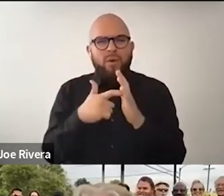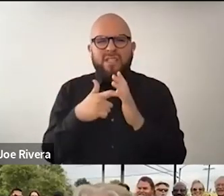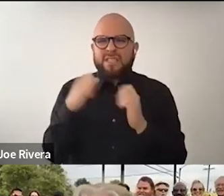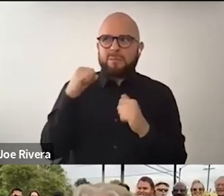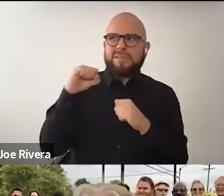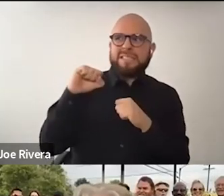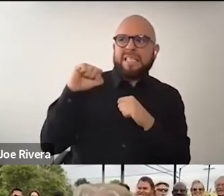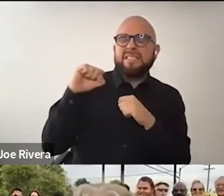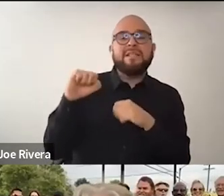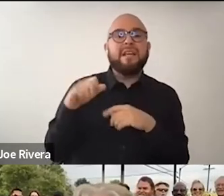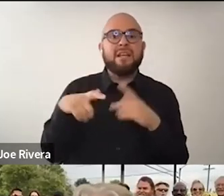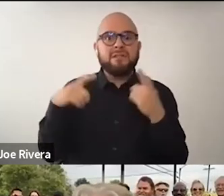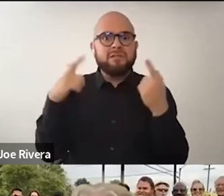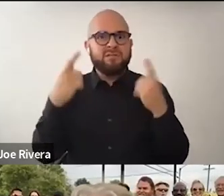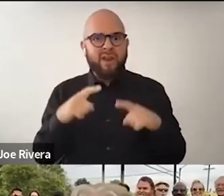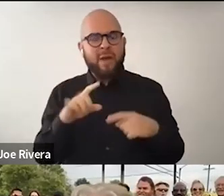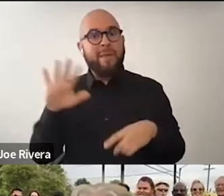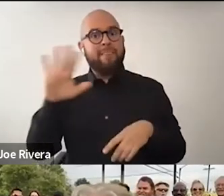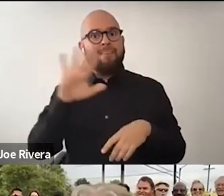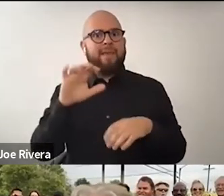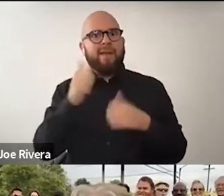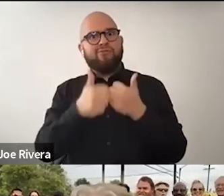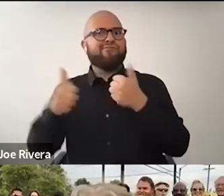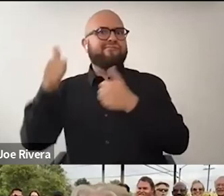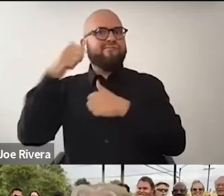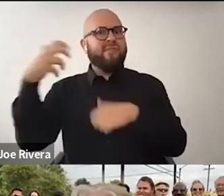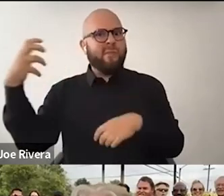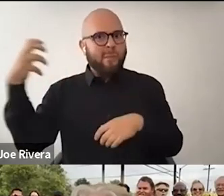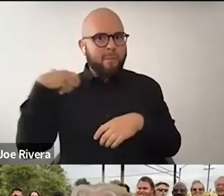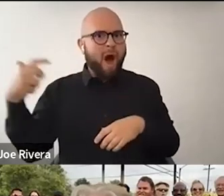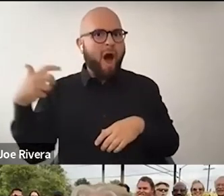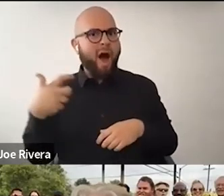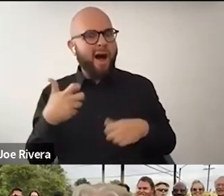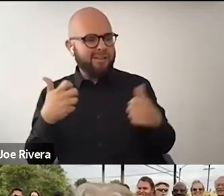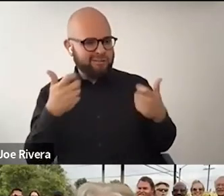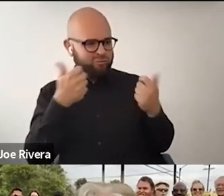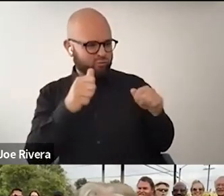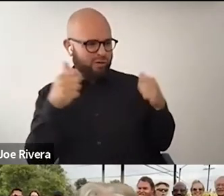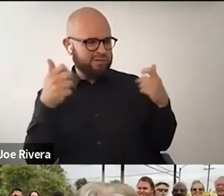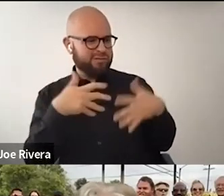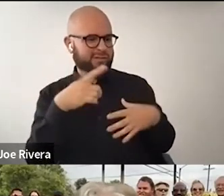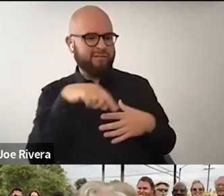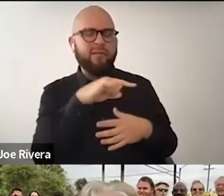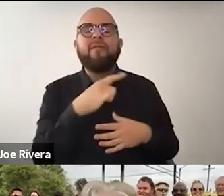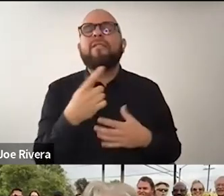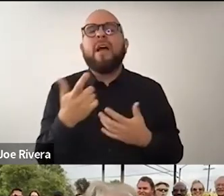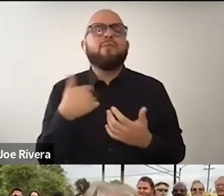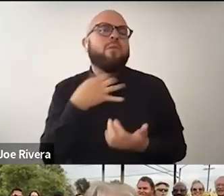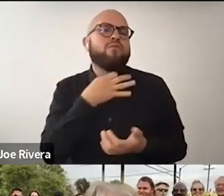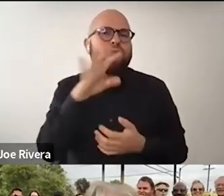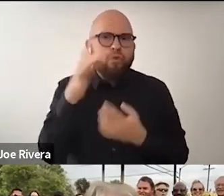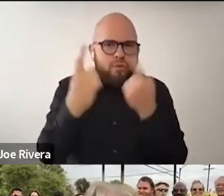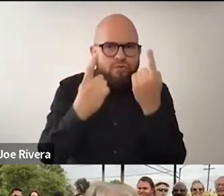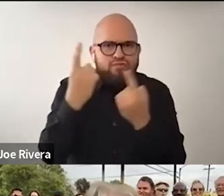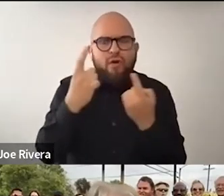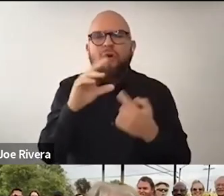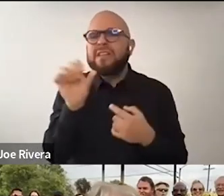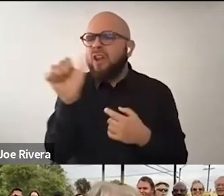their employer. And I'm curious your thoughts, and then from anybody else, you know, how can workers maintain their